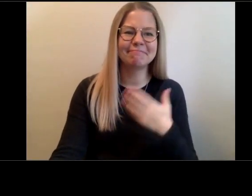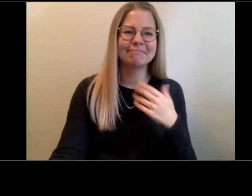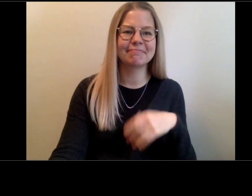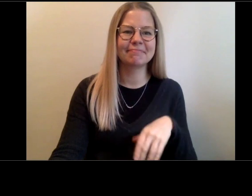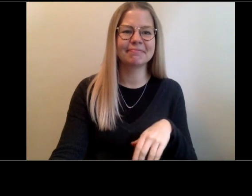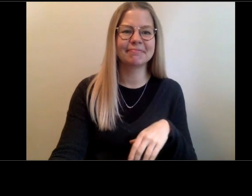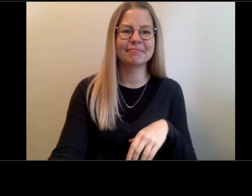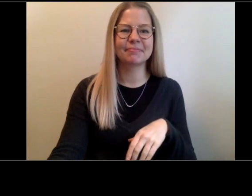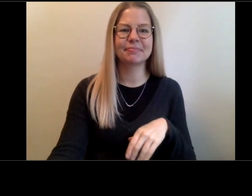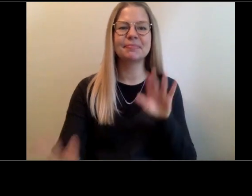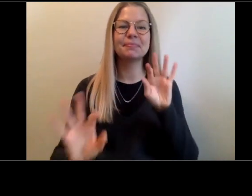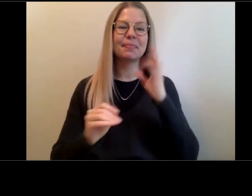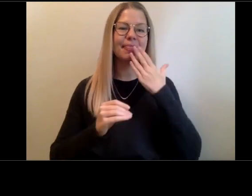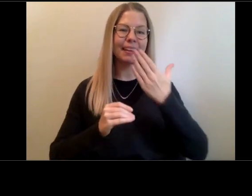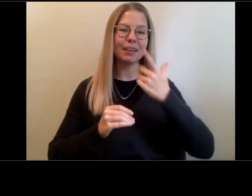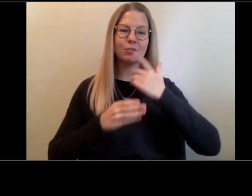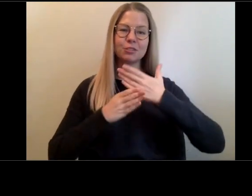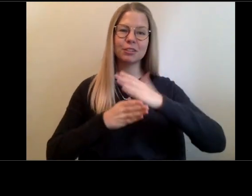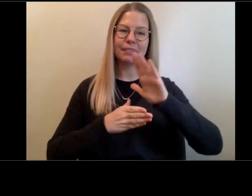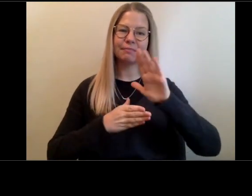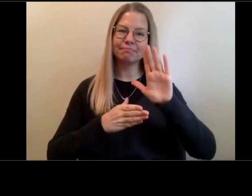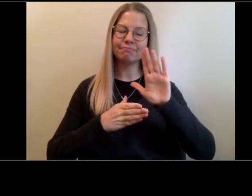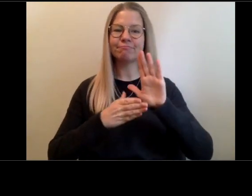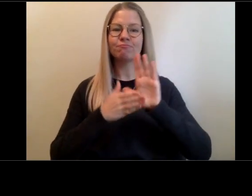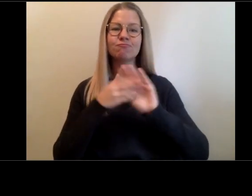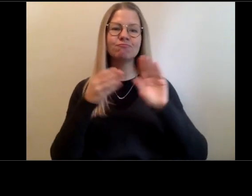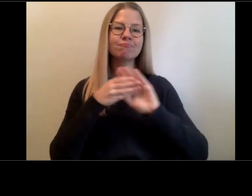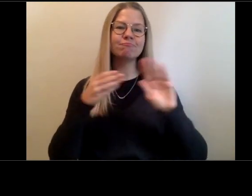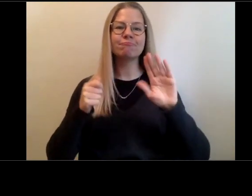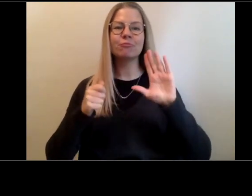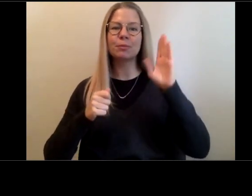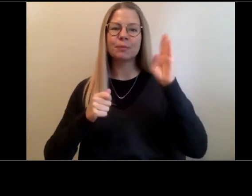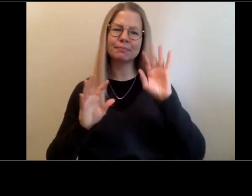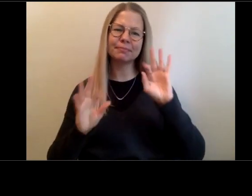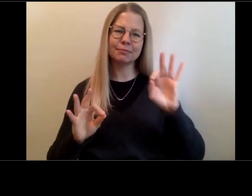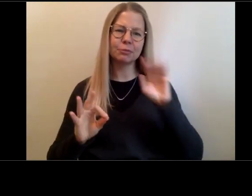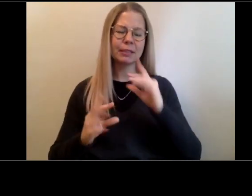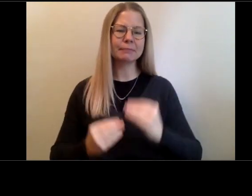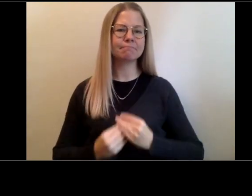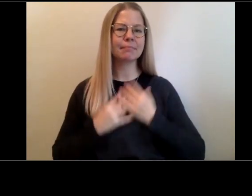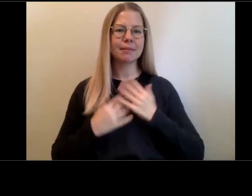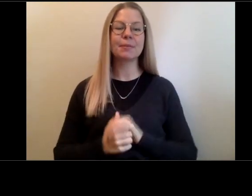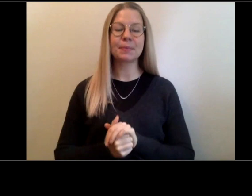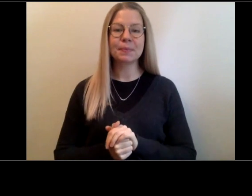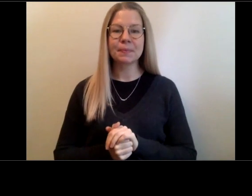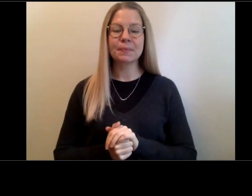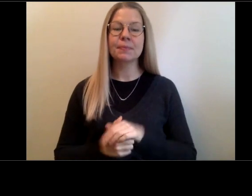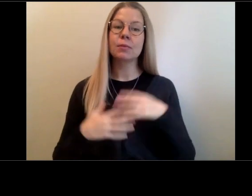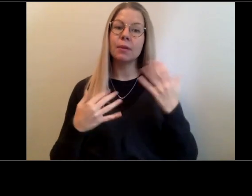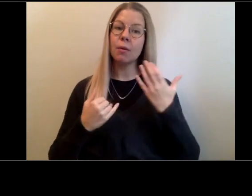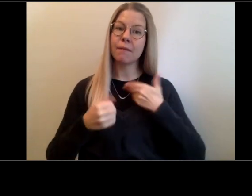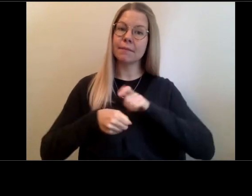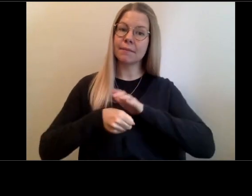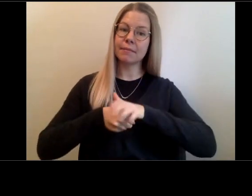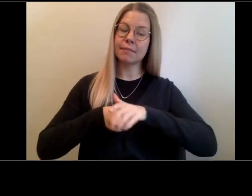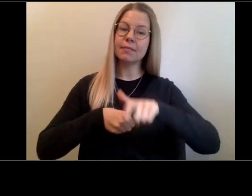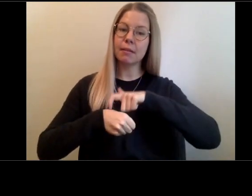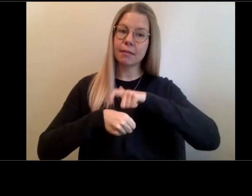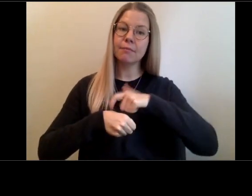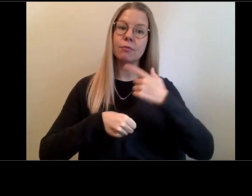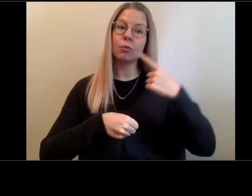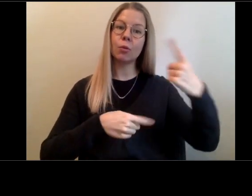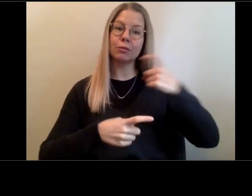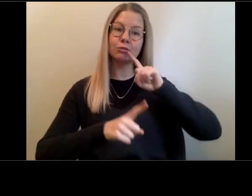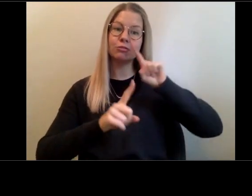for that. I think that was so inspiring. So we do have time for a few questions. So Christine is going to help